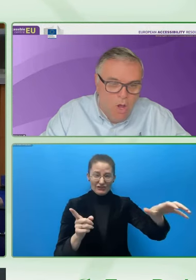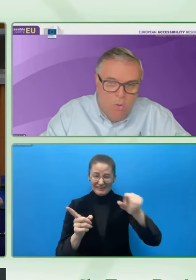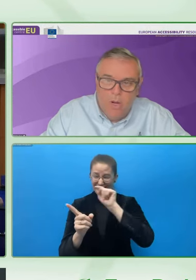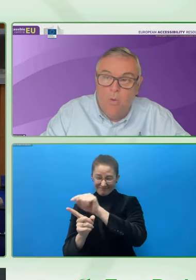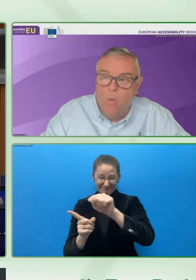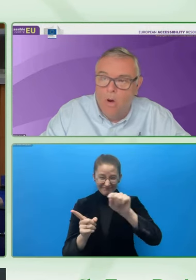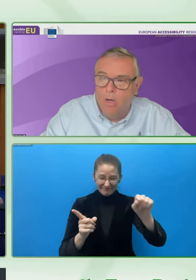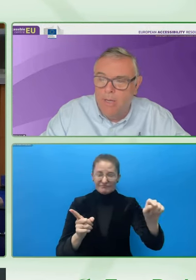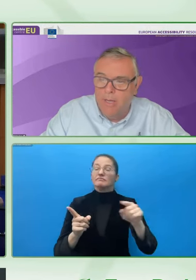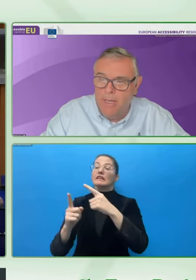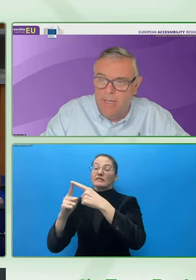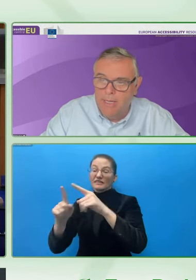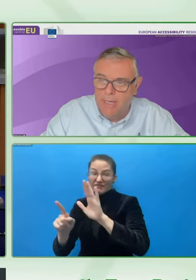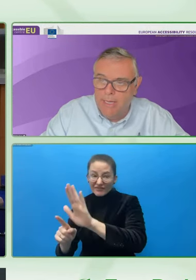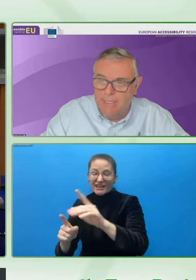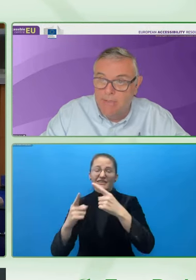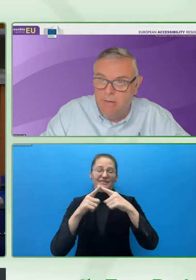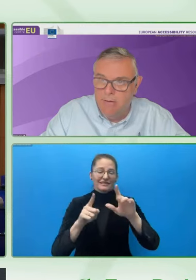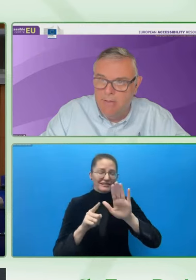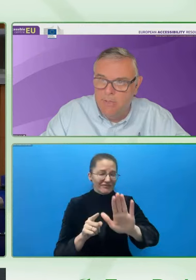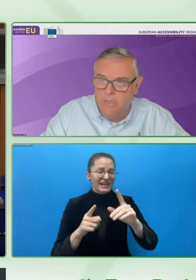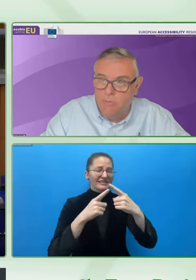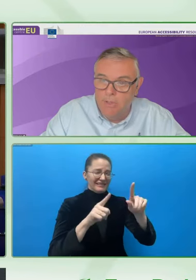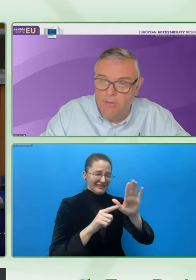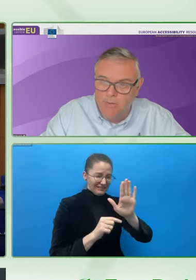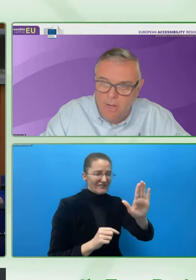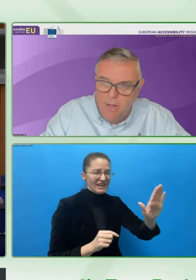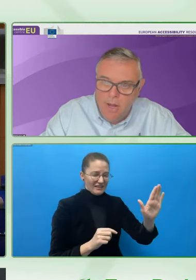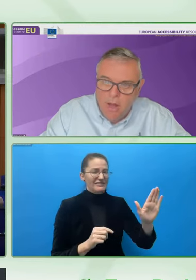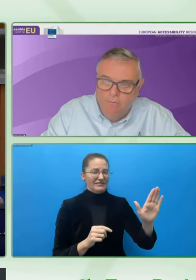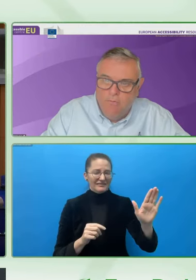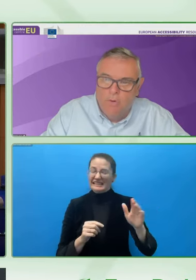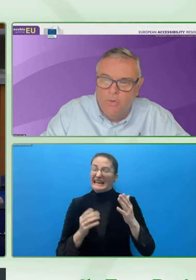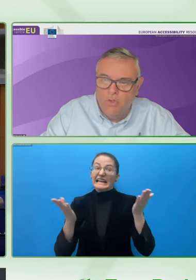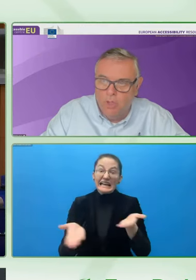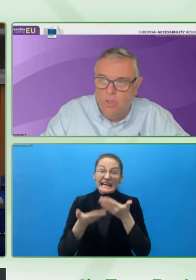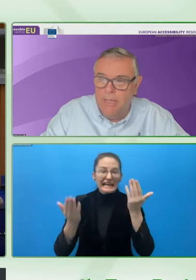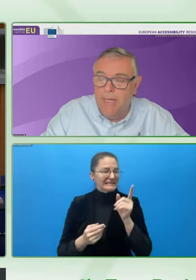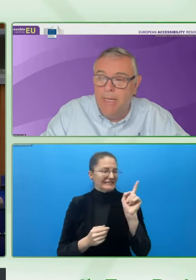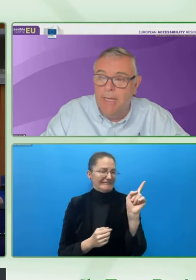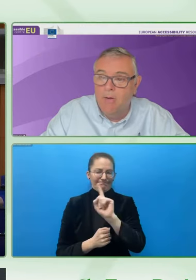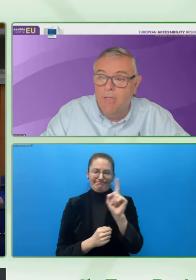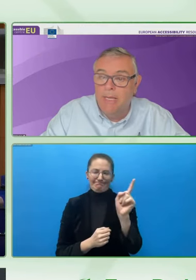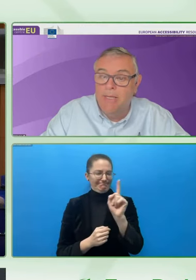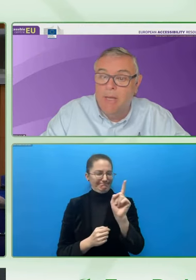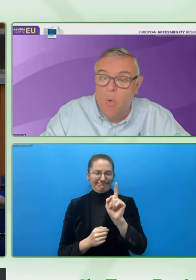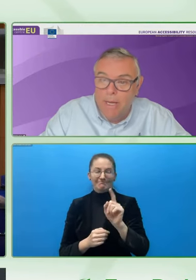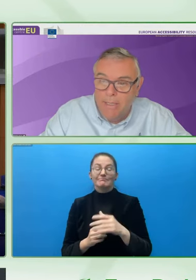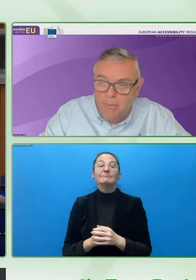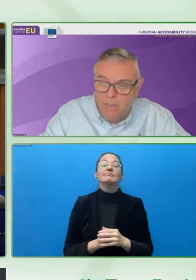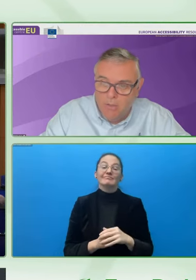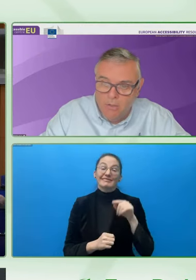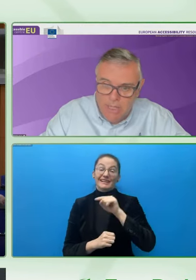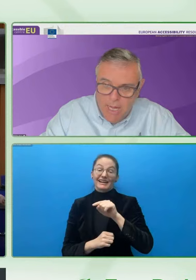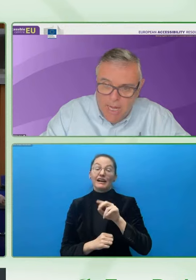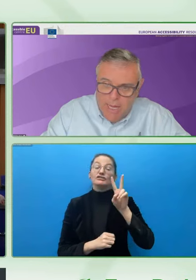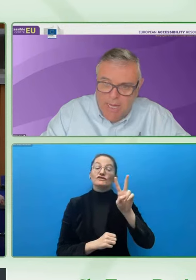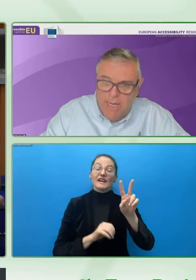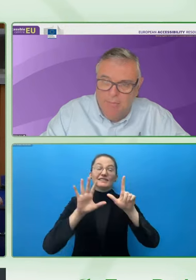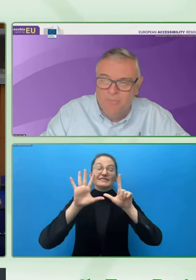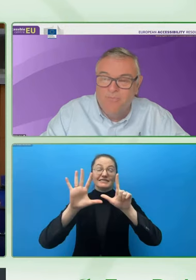So we work last year in 2023, focus on the quality,